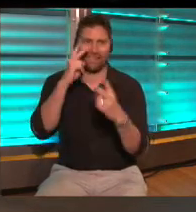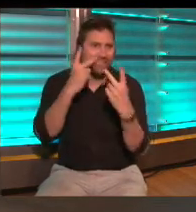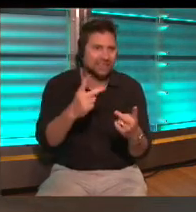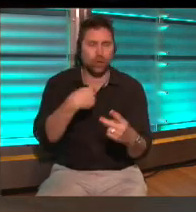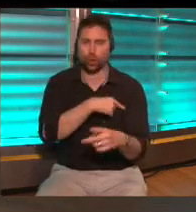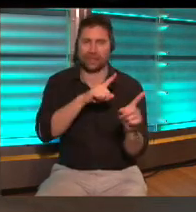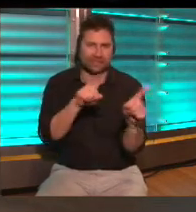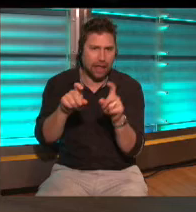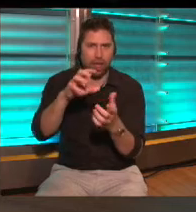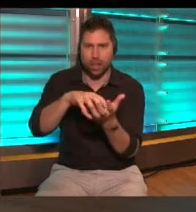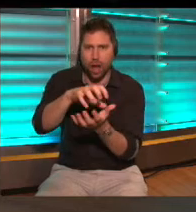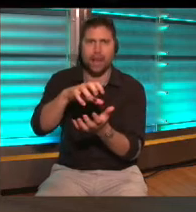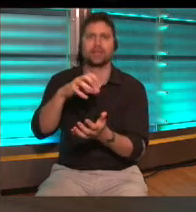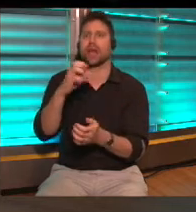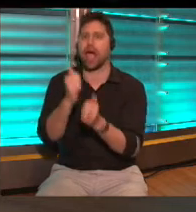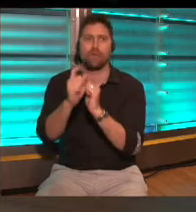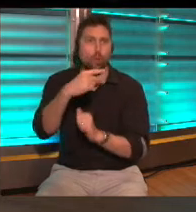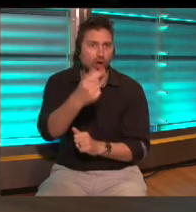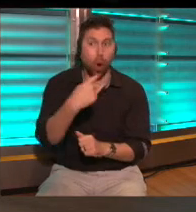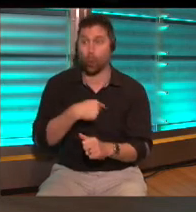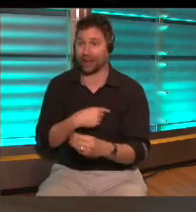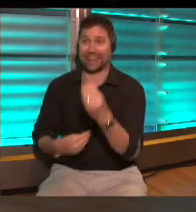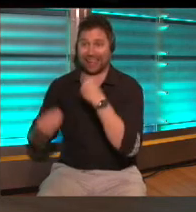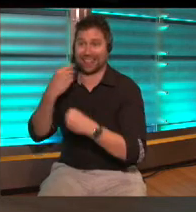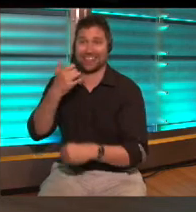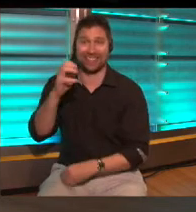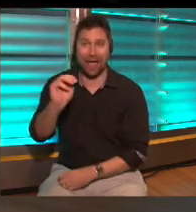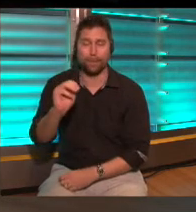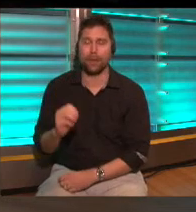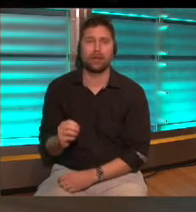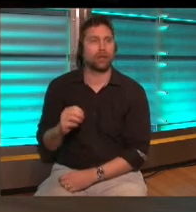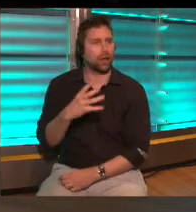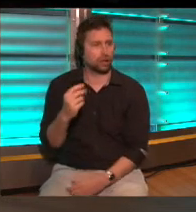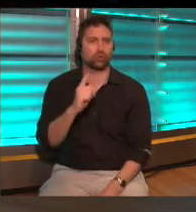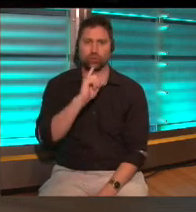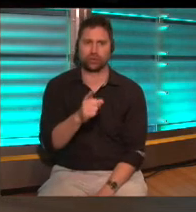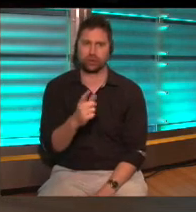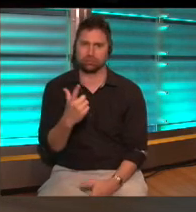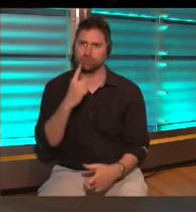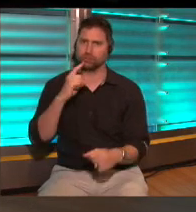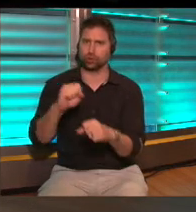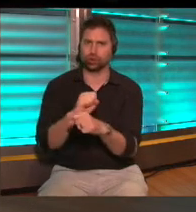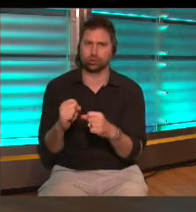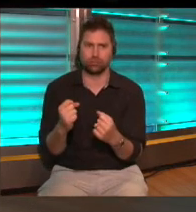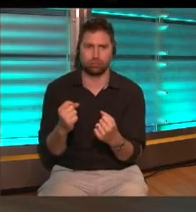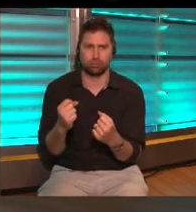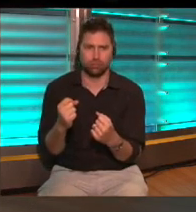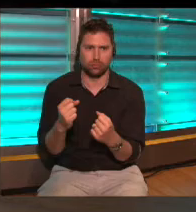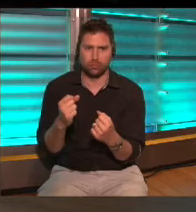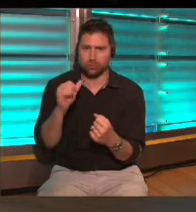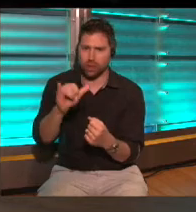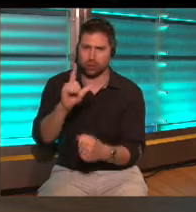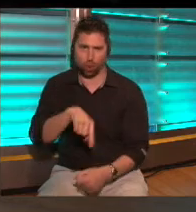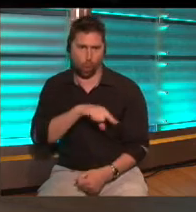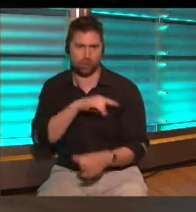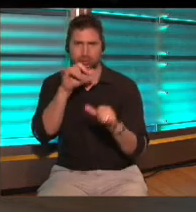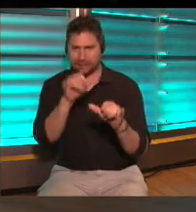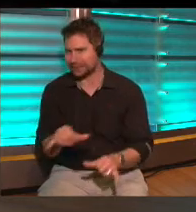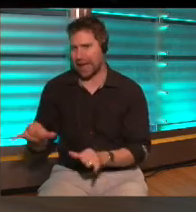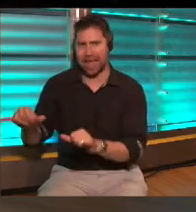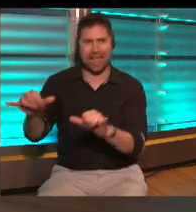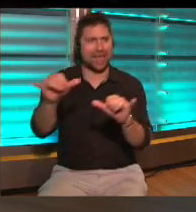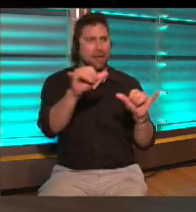cupcakes everywhere we go. We eat them. Yeah. It ensures that you know the quality stays the same at